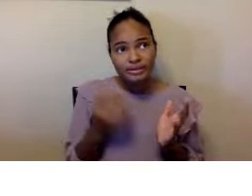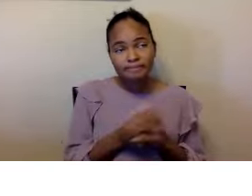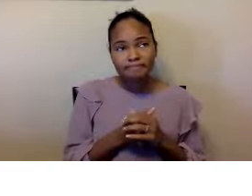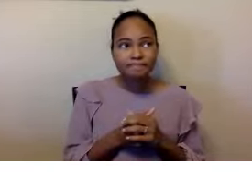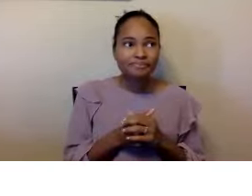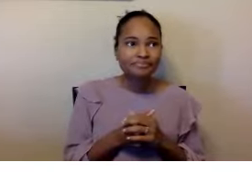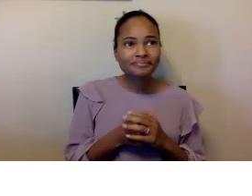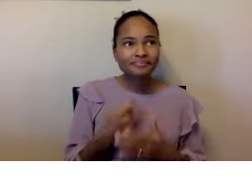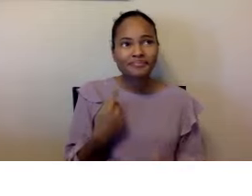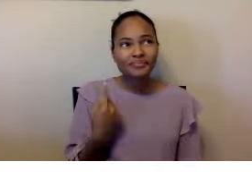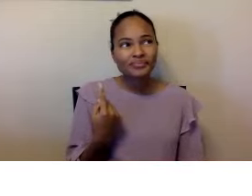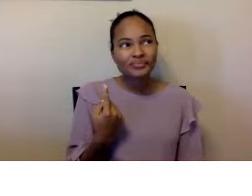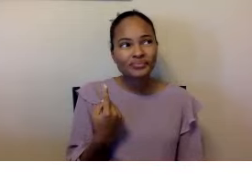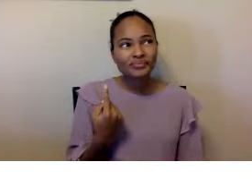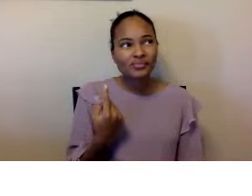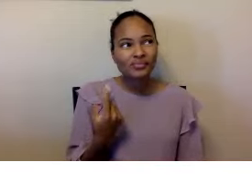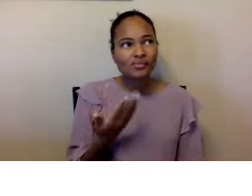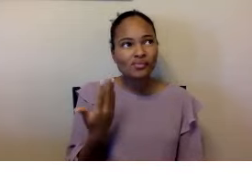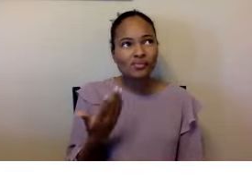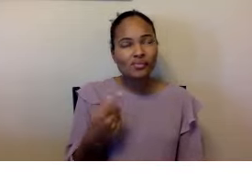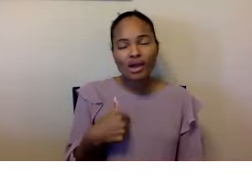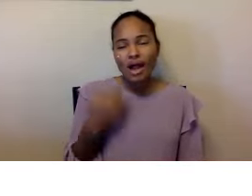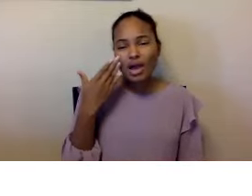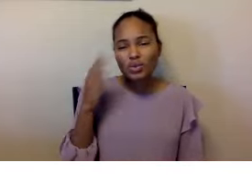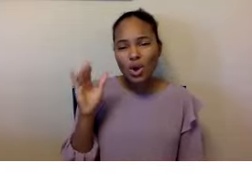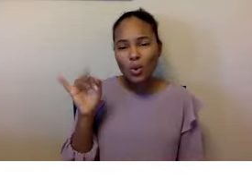I don't know if some of you all feel this way,